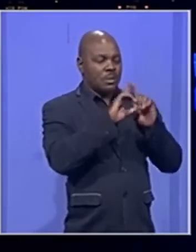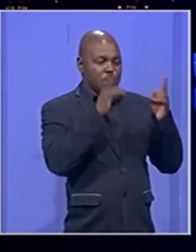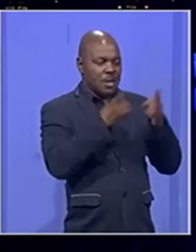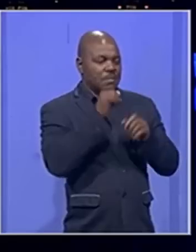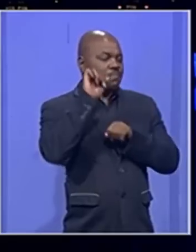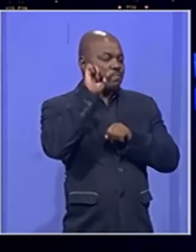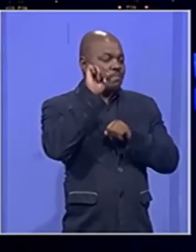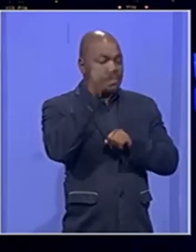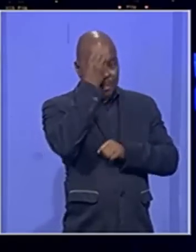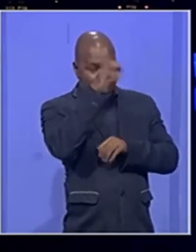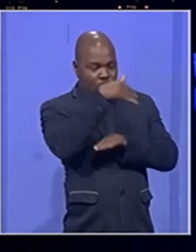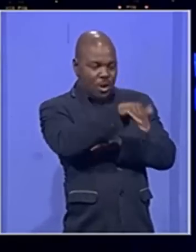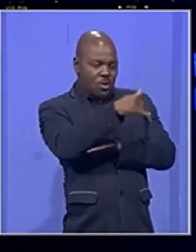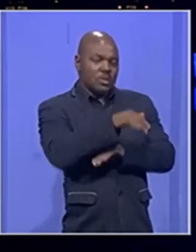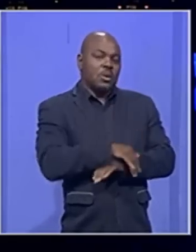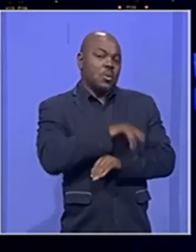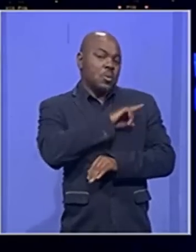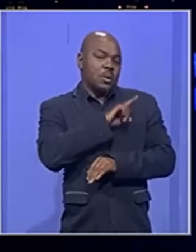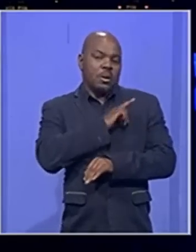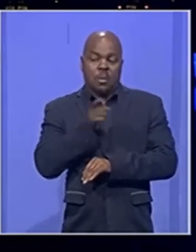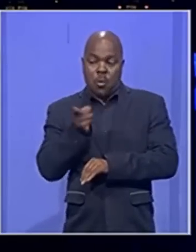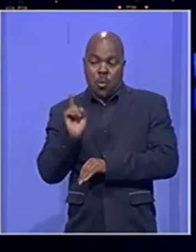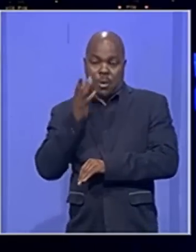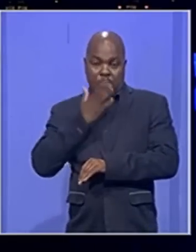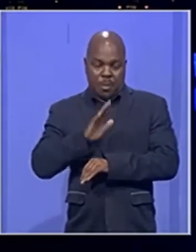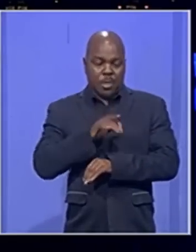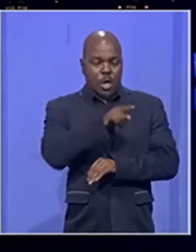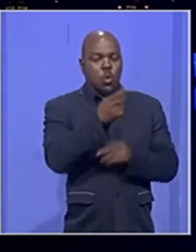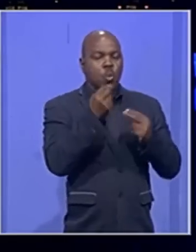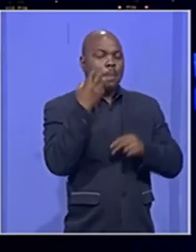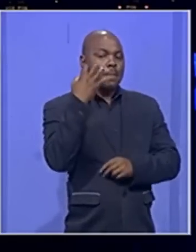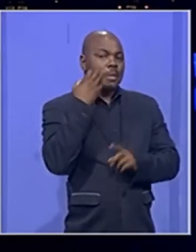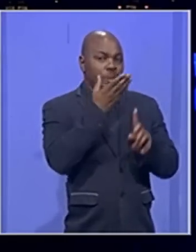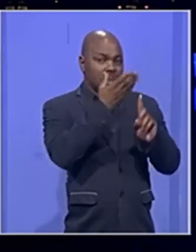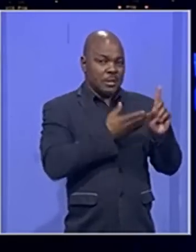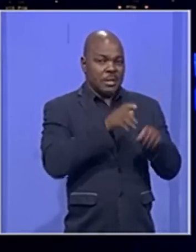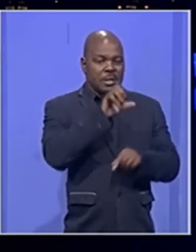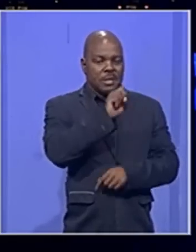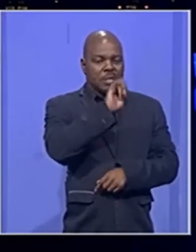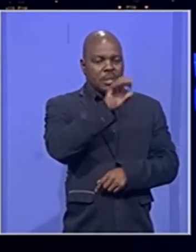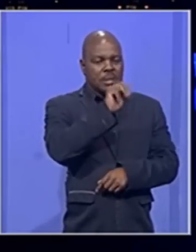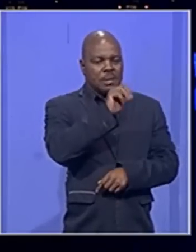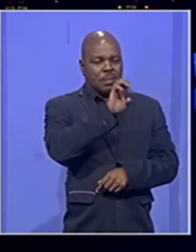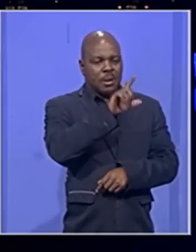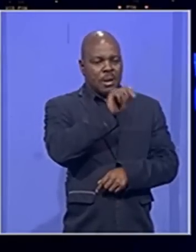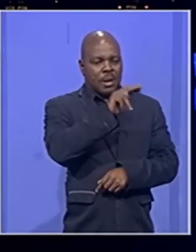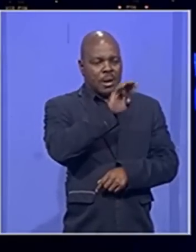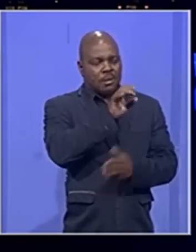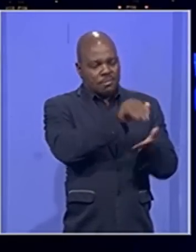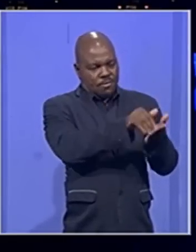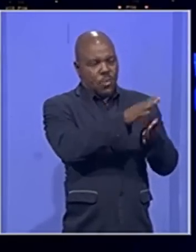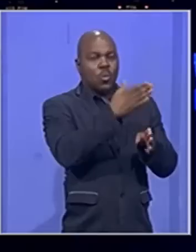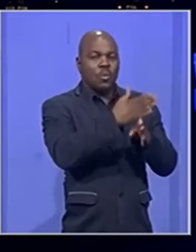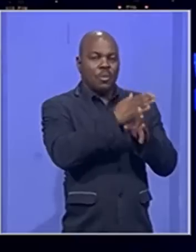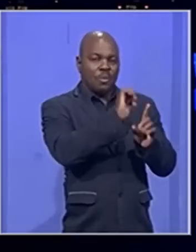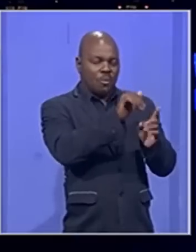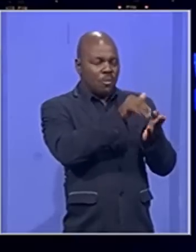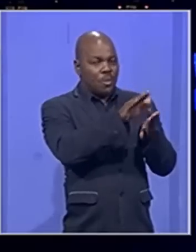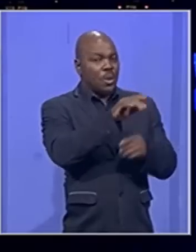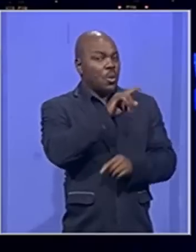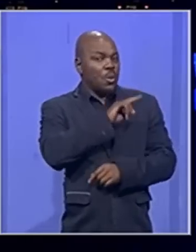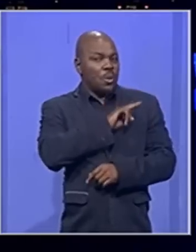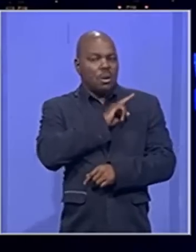Pretoria kajeno mo di batlang hore letona la lefapha lena le sa tswa kgethwa e leng Thembisi Milane le tloswe maemong a lona. Sena se tla ka